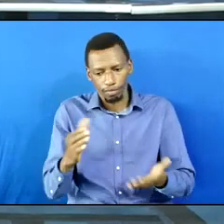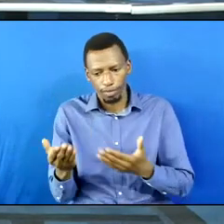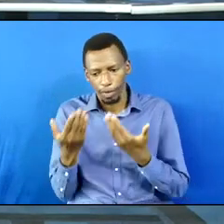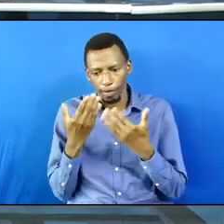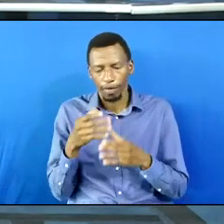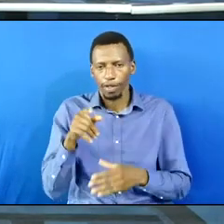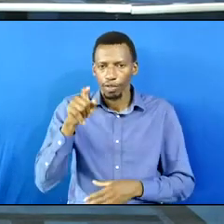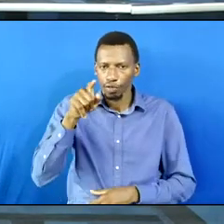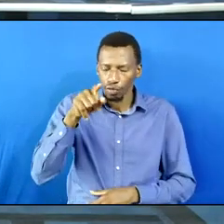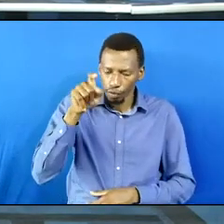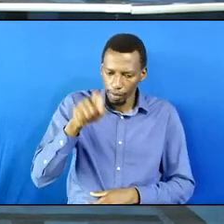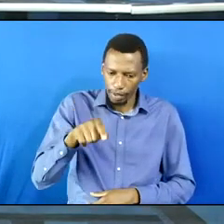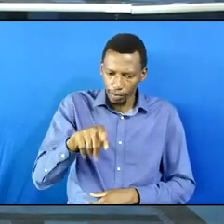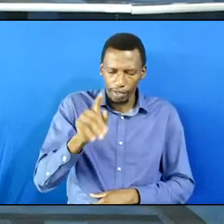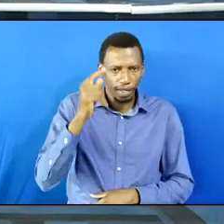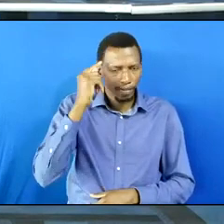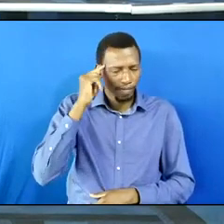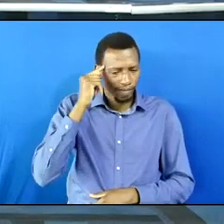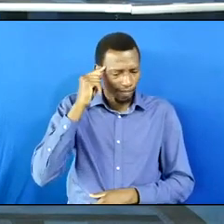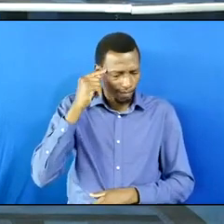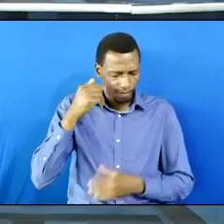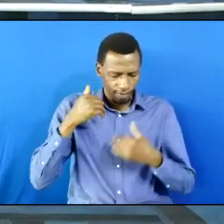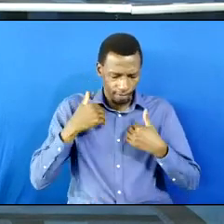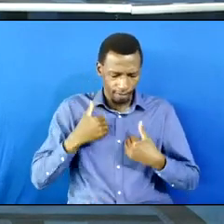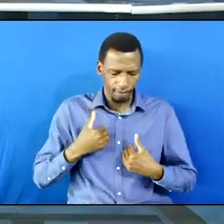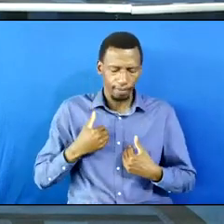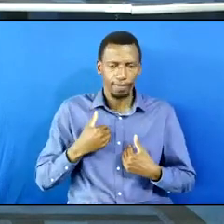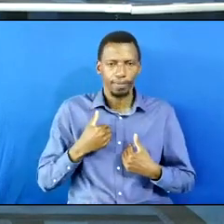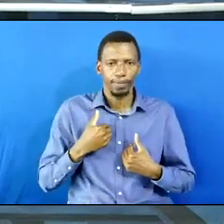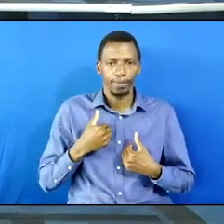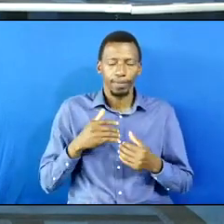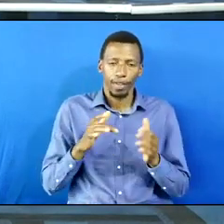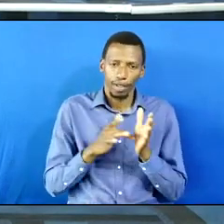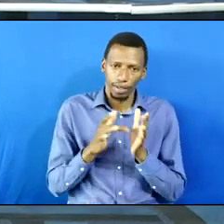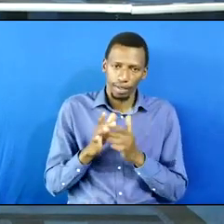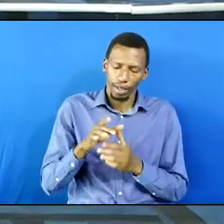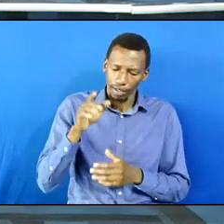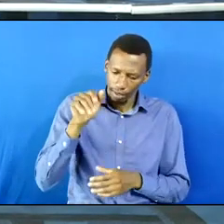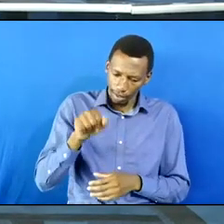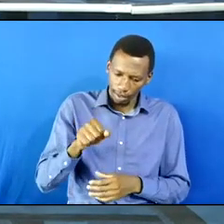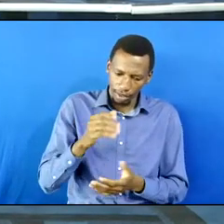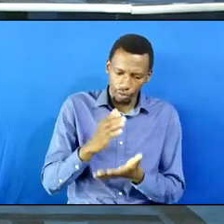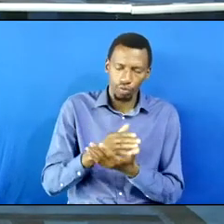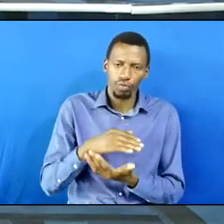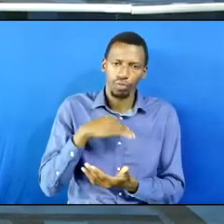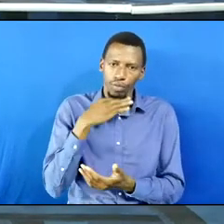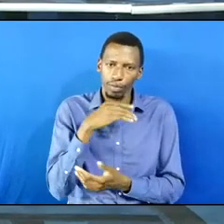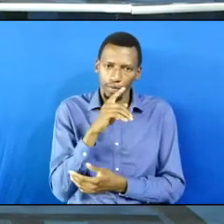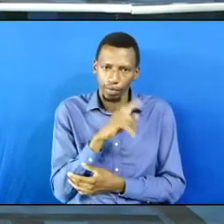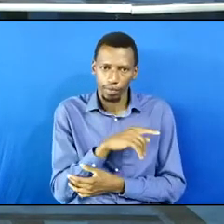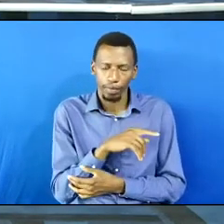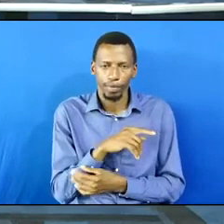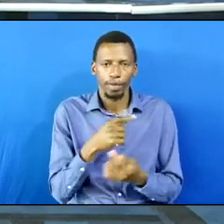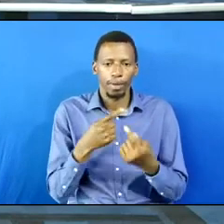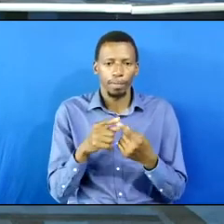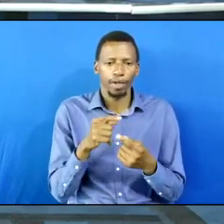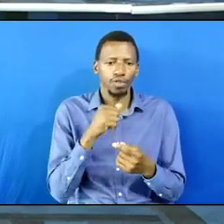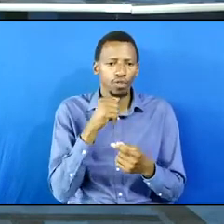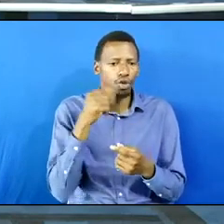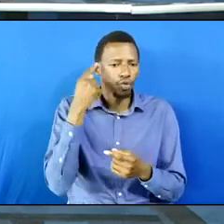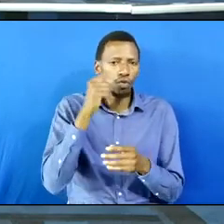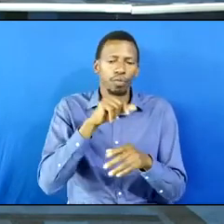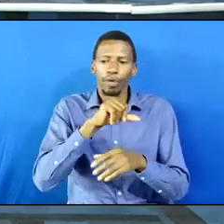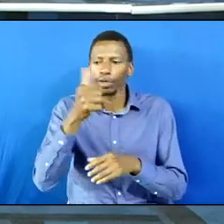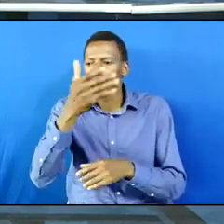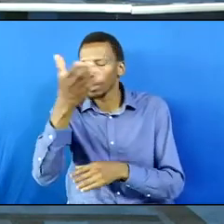This one you have to personalize, to individualize. He died for sure, but not for, you can say not for others,